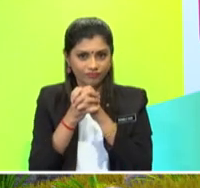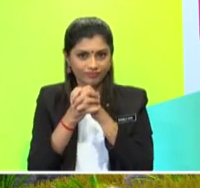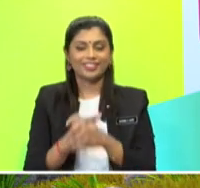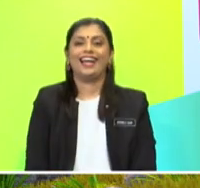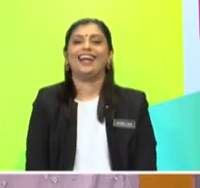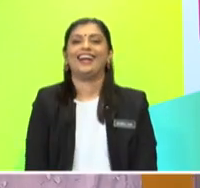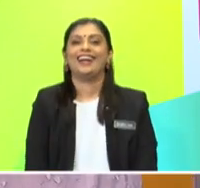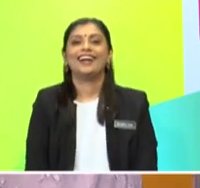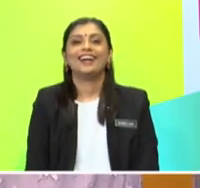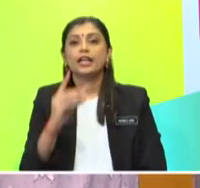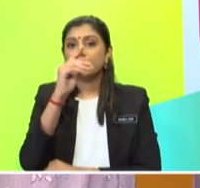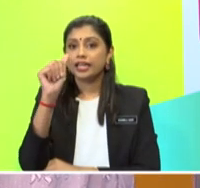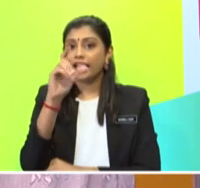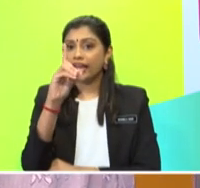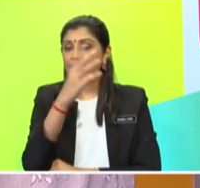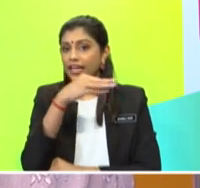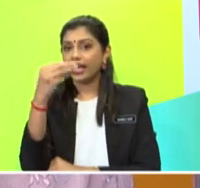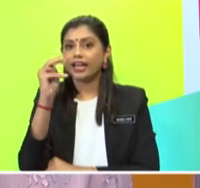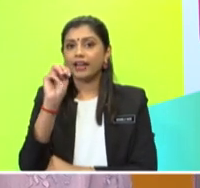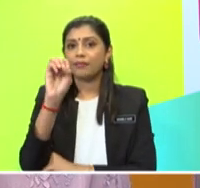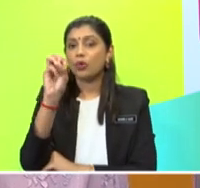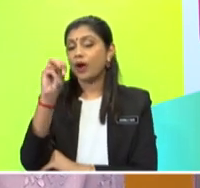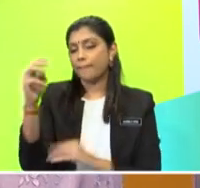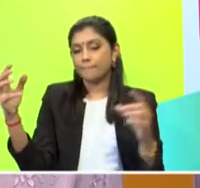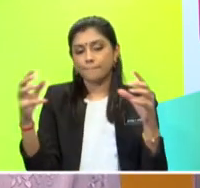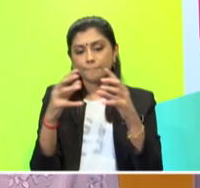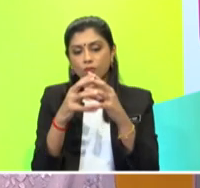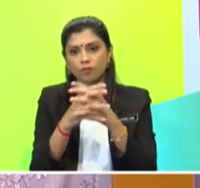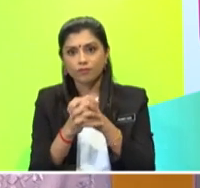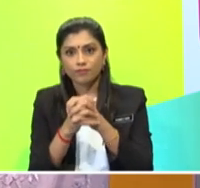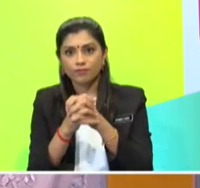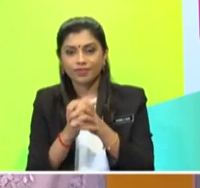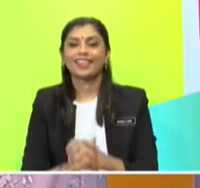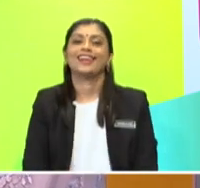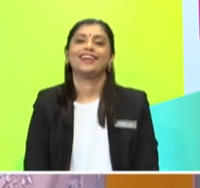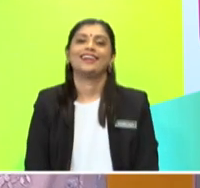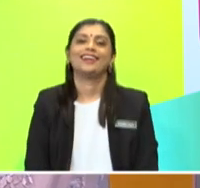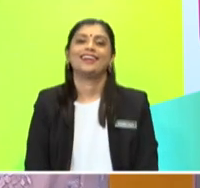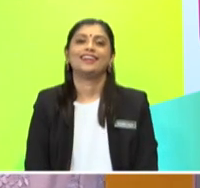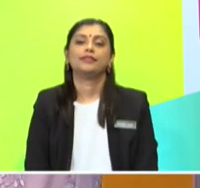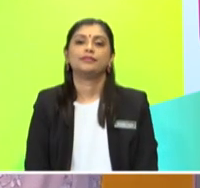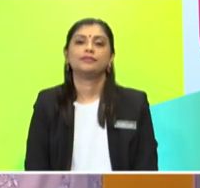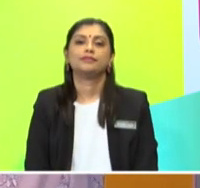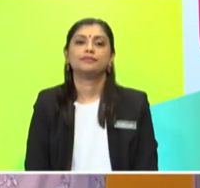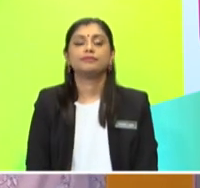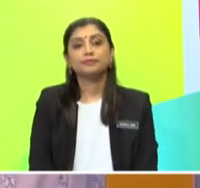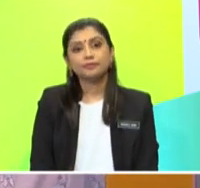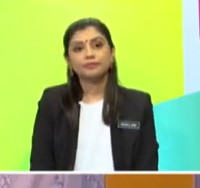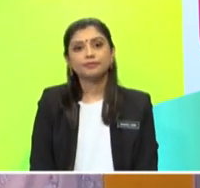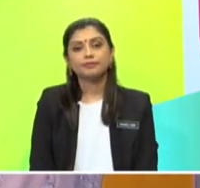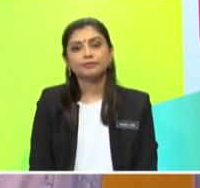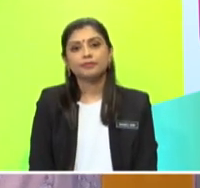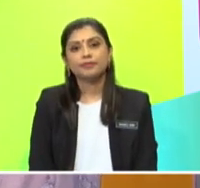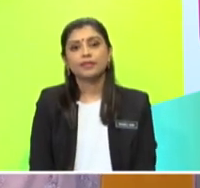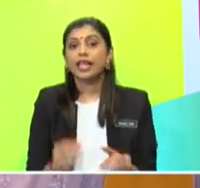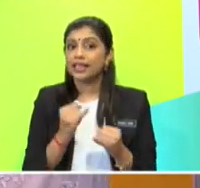mom, they will tend to put together their ideas and they will be producing a very well-linked paragraph. Okay,